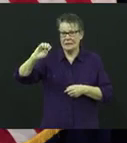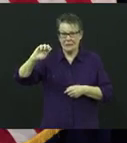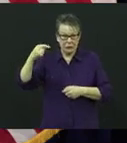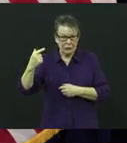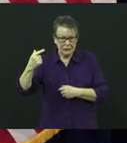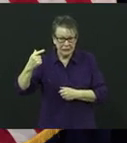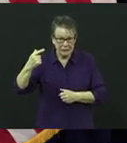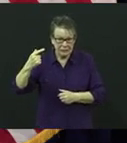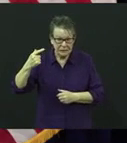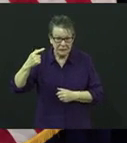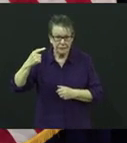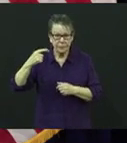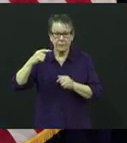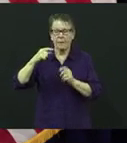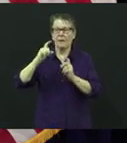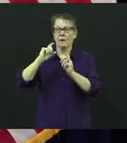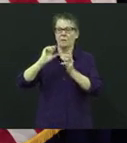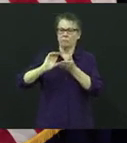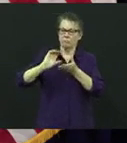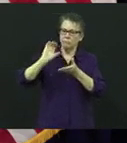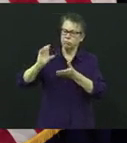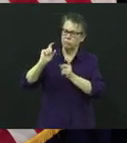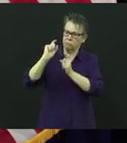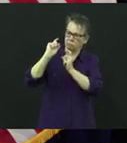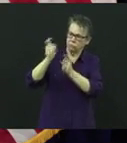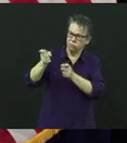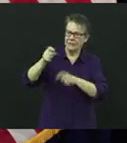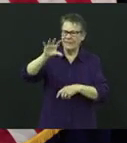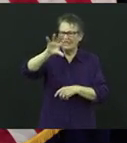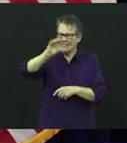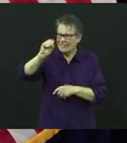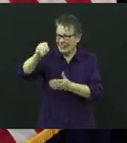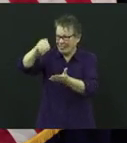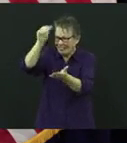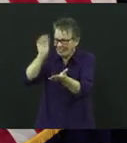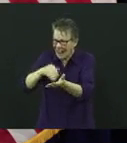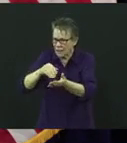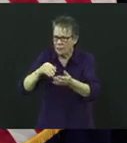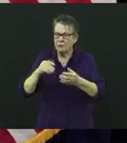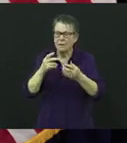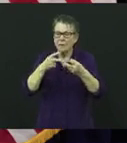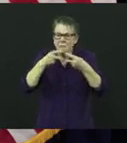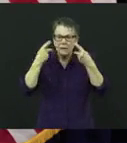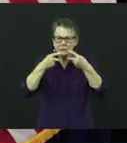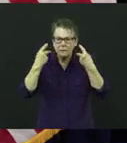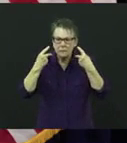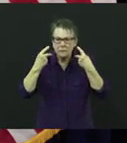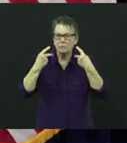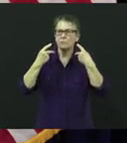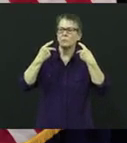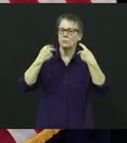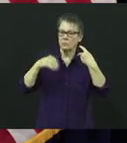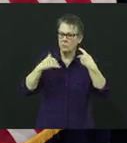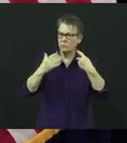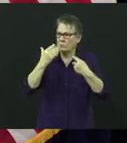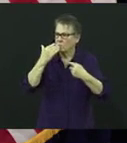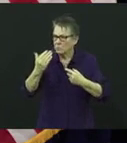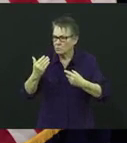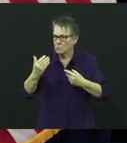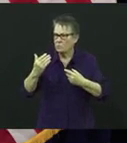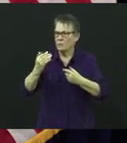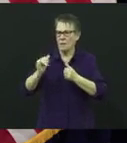PSE&G family for pitching in to help our New Jersey family. Just to name some other interactions,